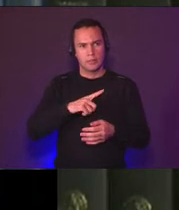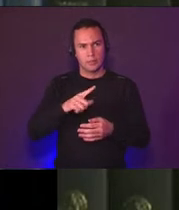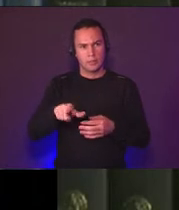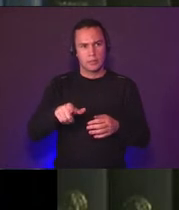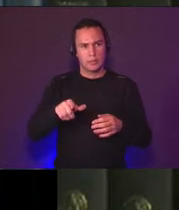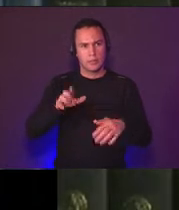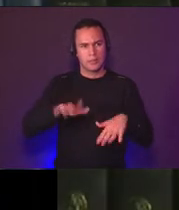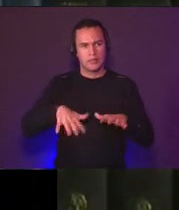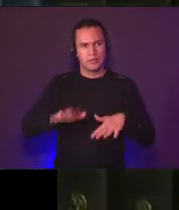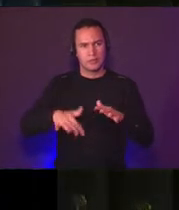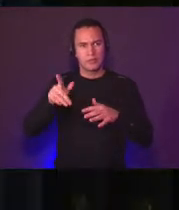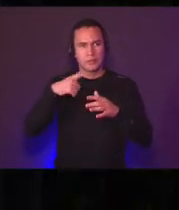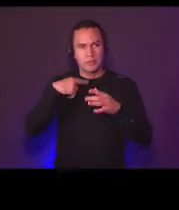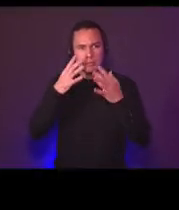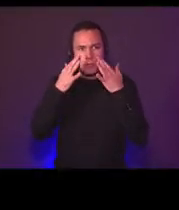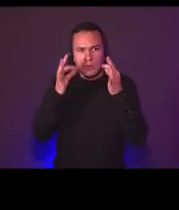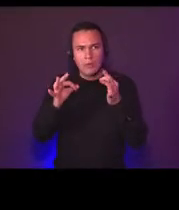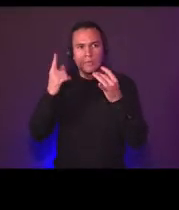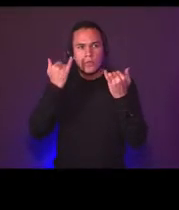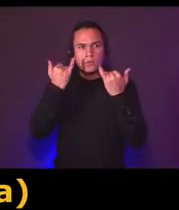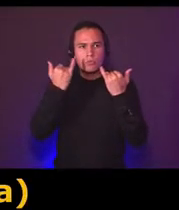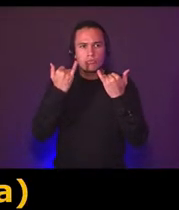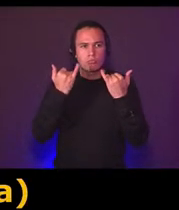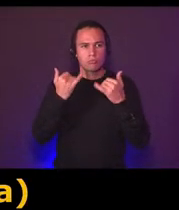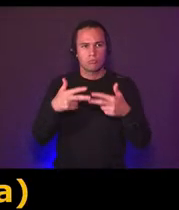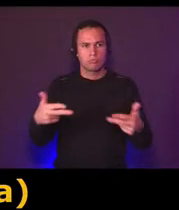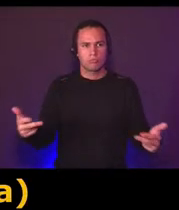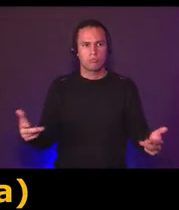and something that could be very influential.